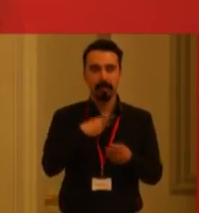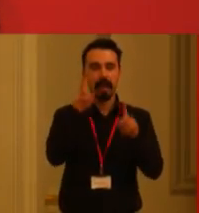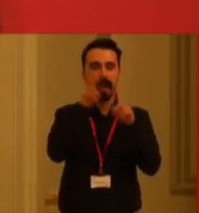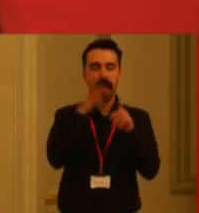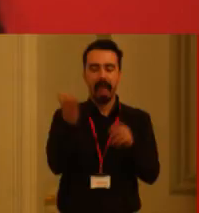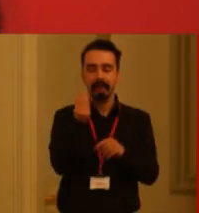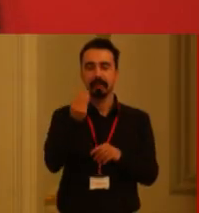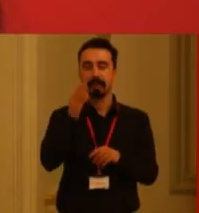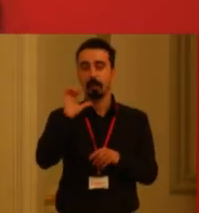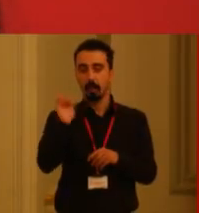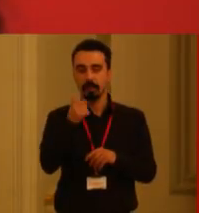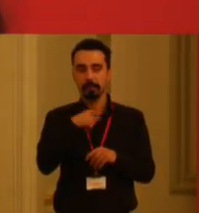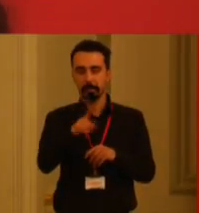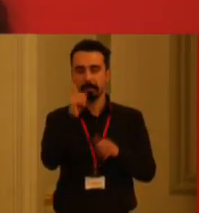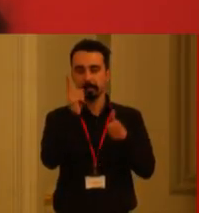exist